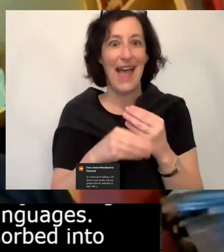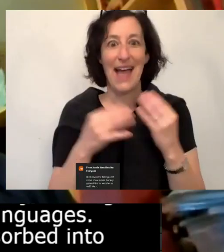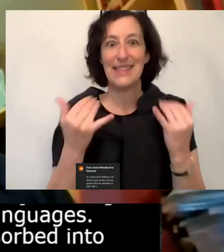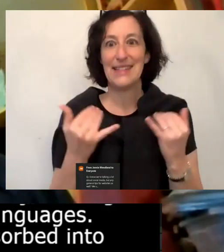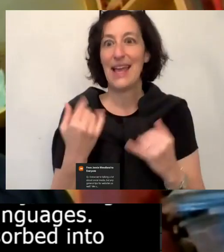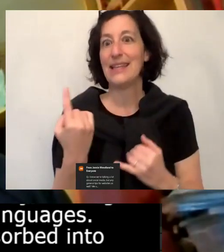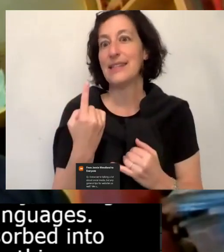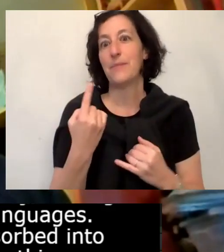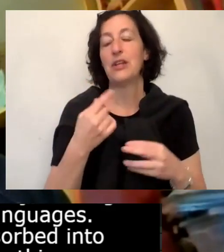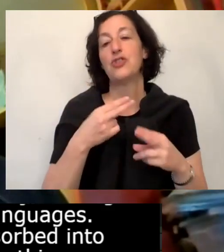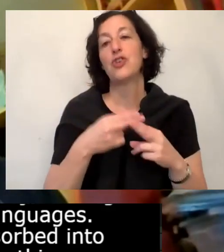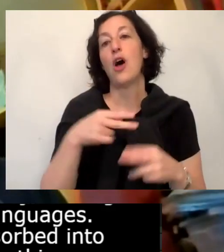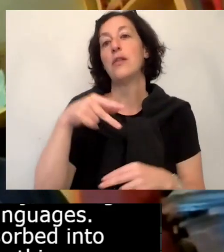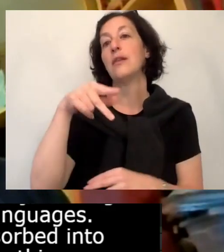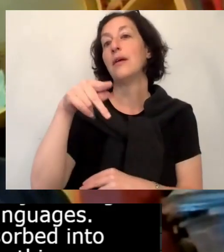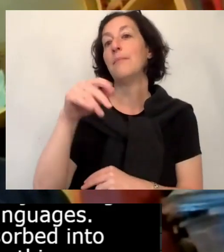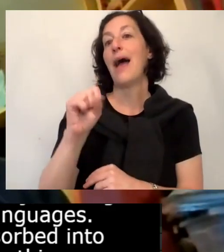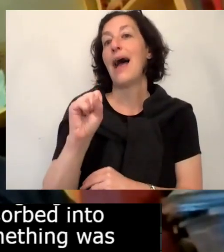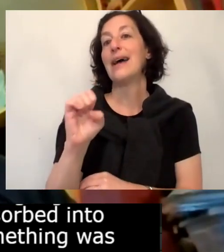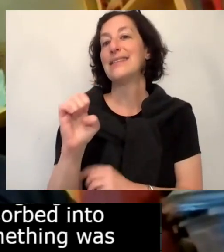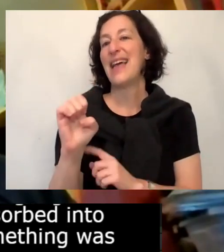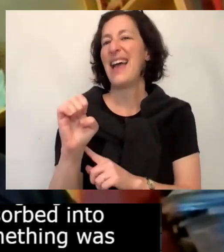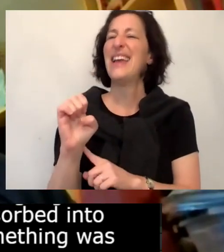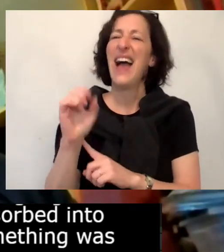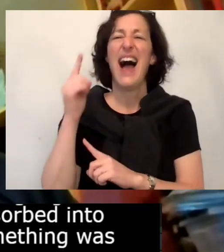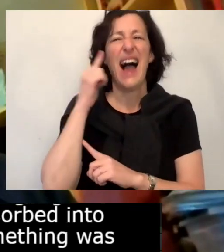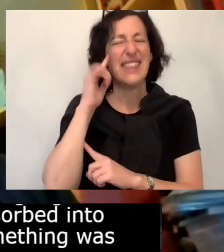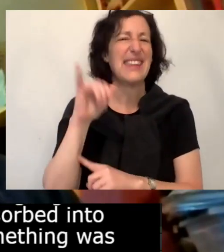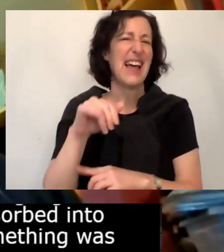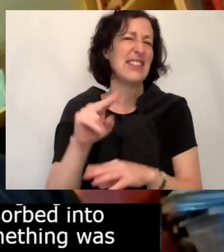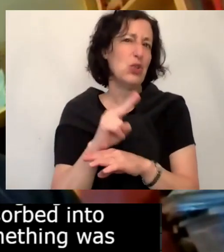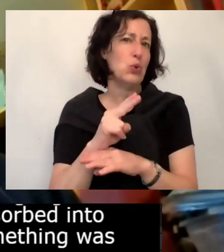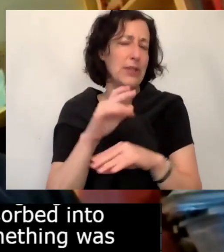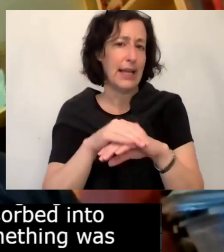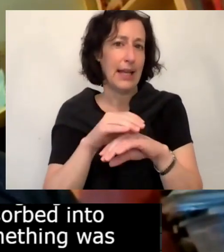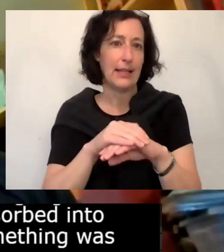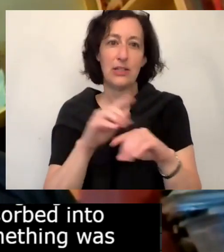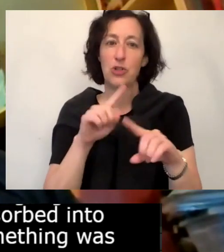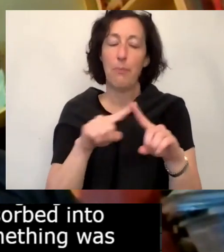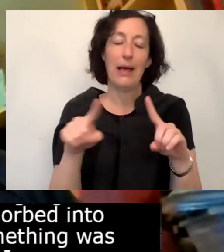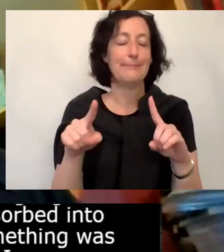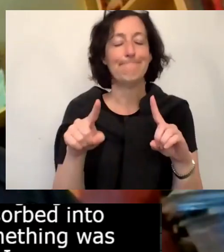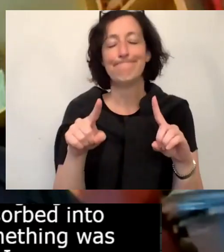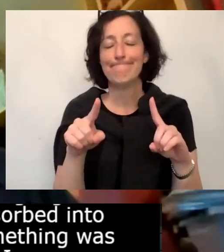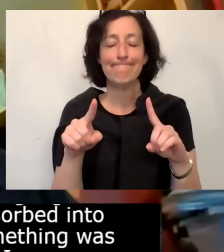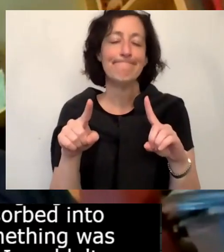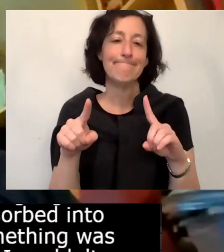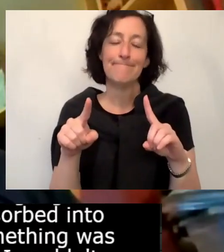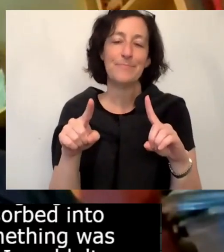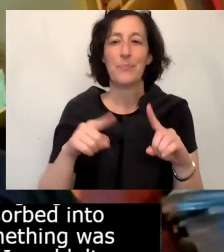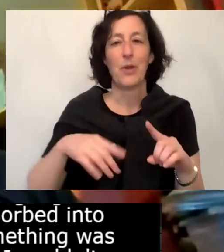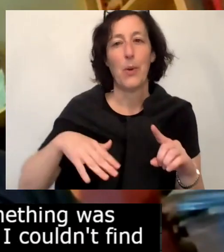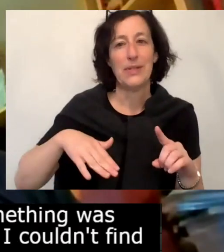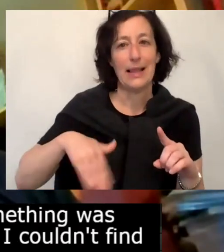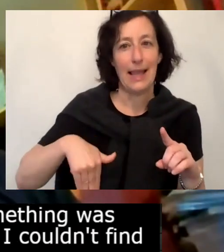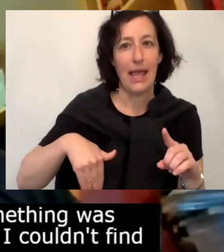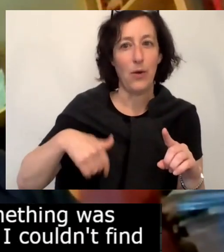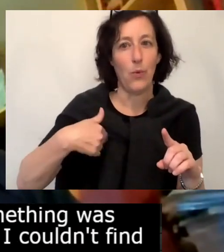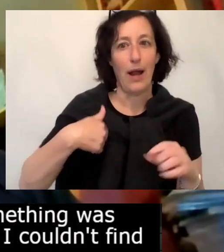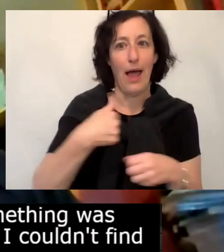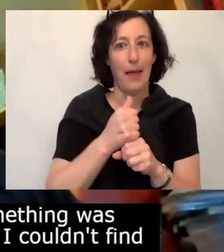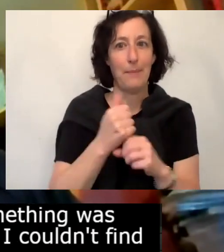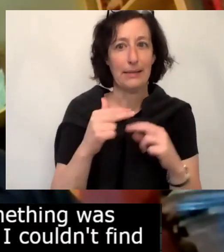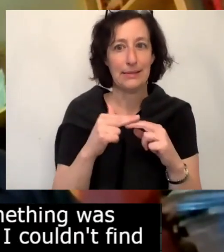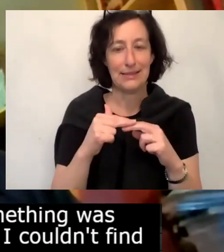passé, which really is, I think, used in English, but I couldn't find. It was late, and I wasn't able to find